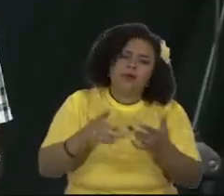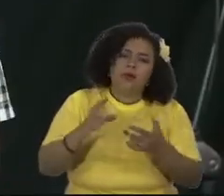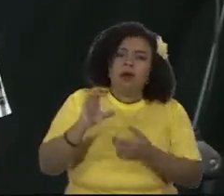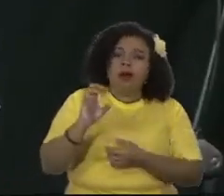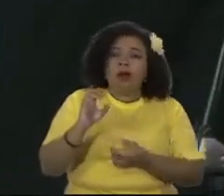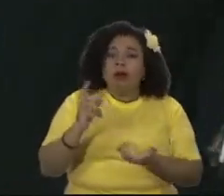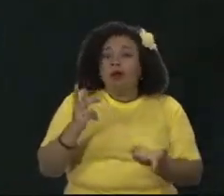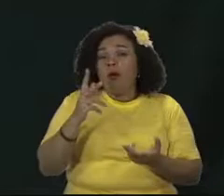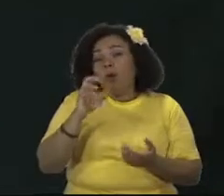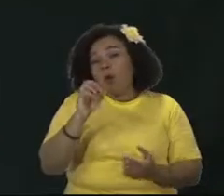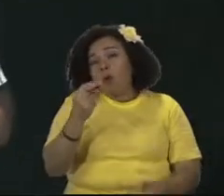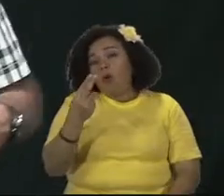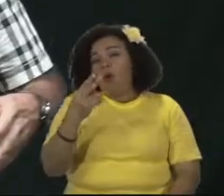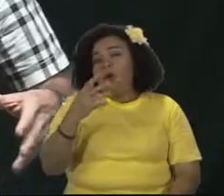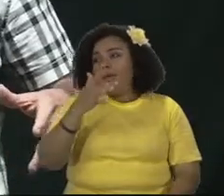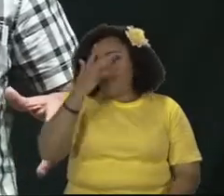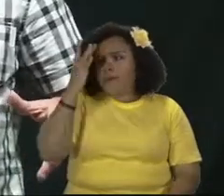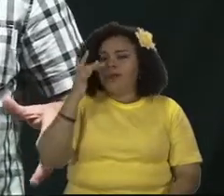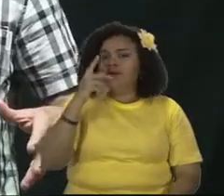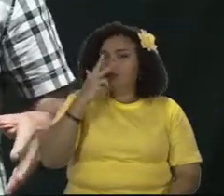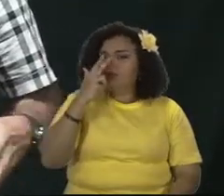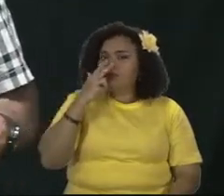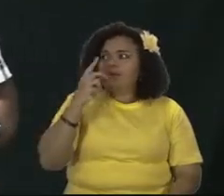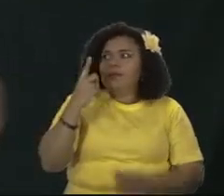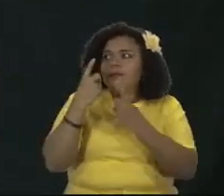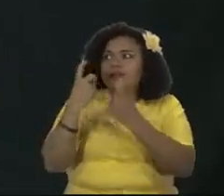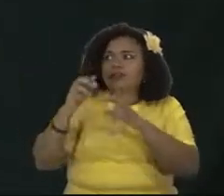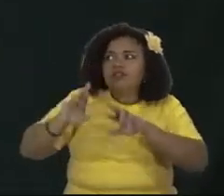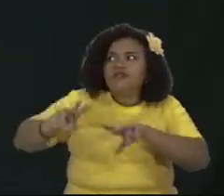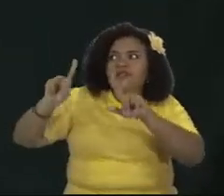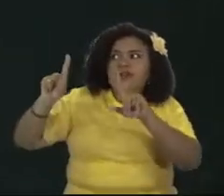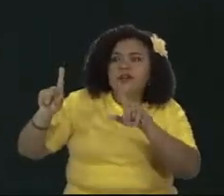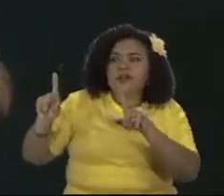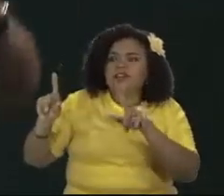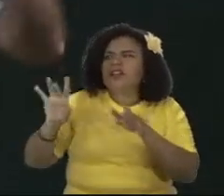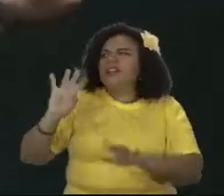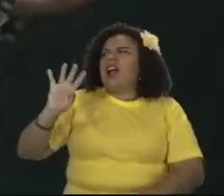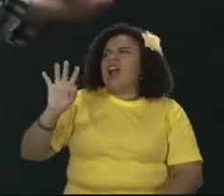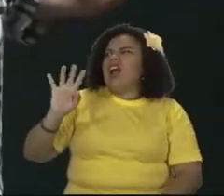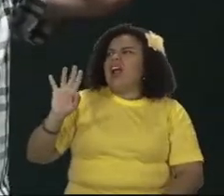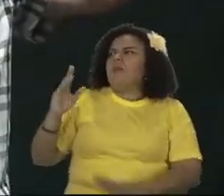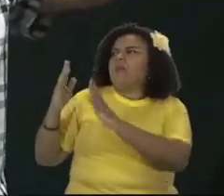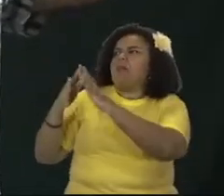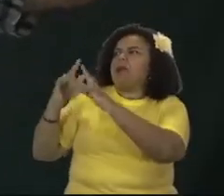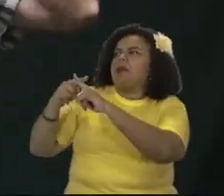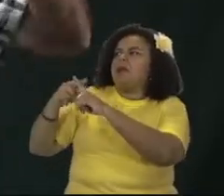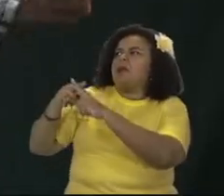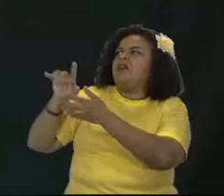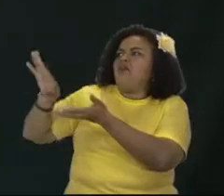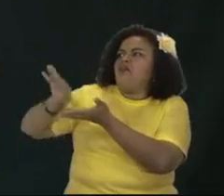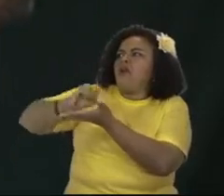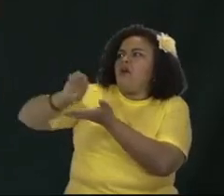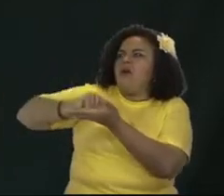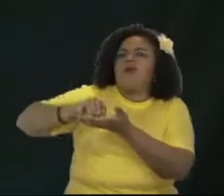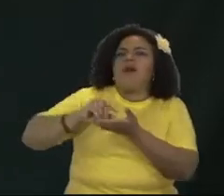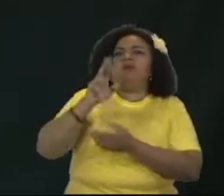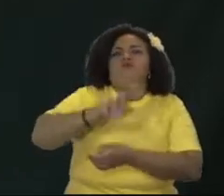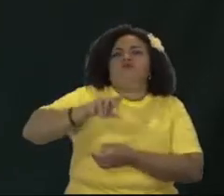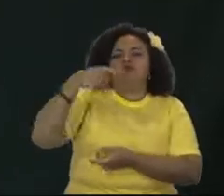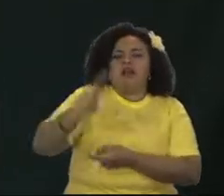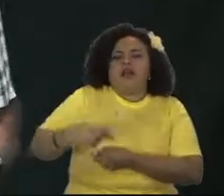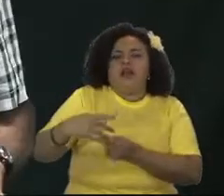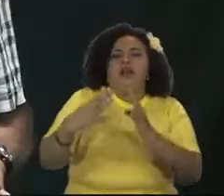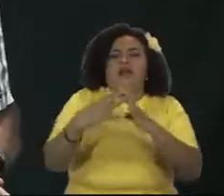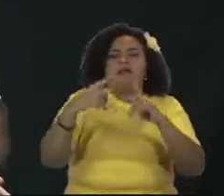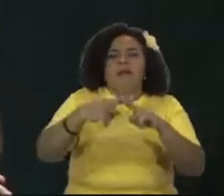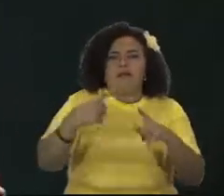And then he receives a big salary and he tries to do something different in that church that he has learned